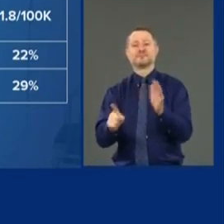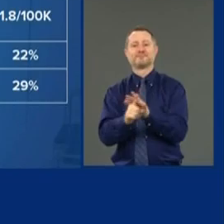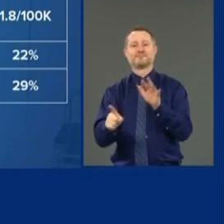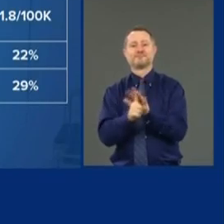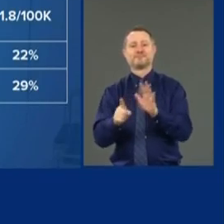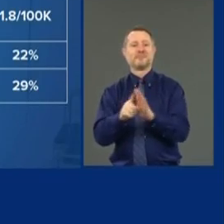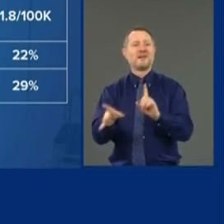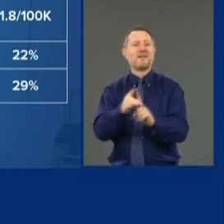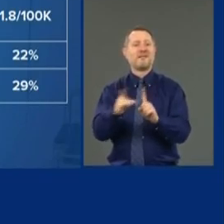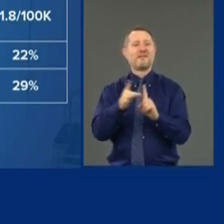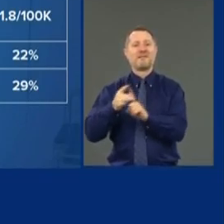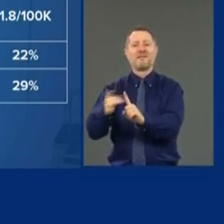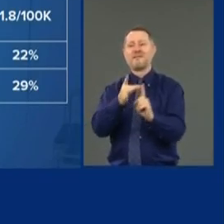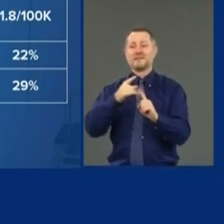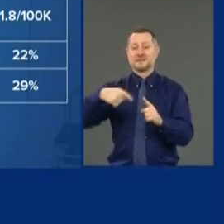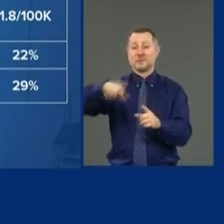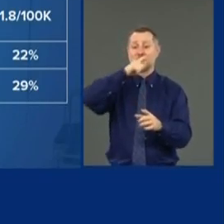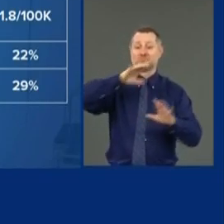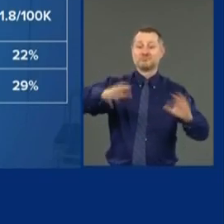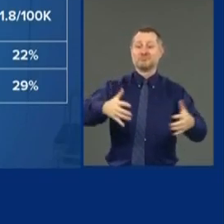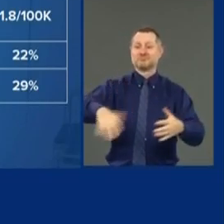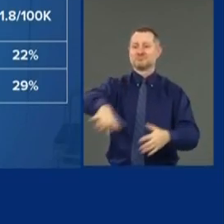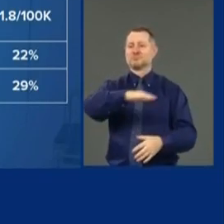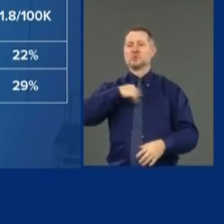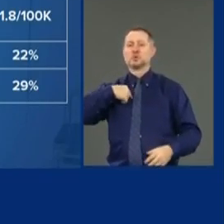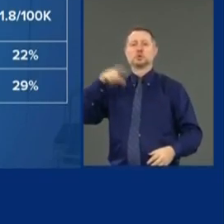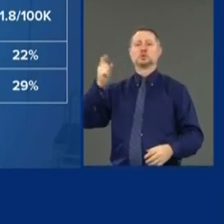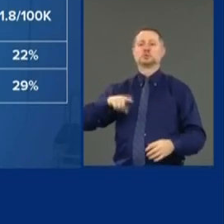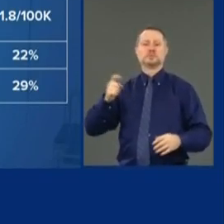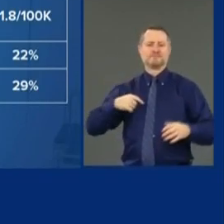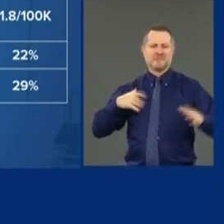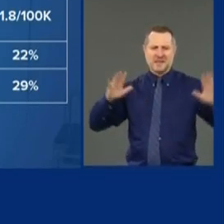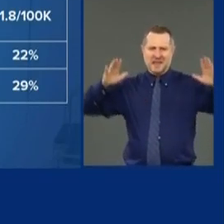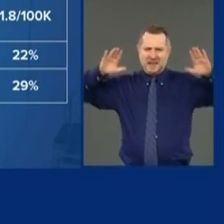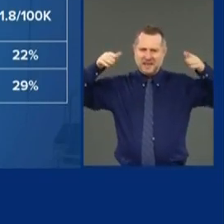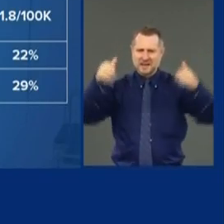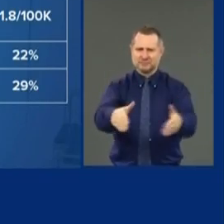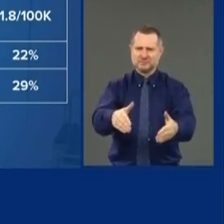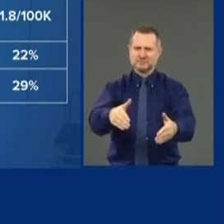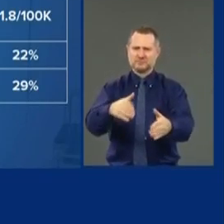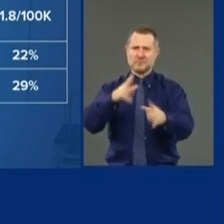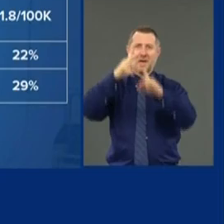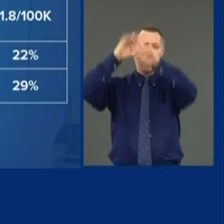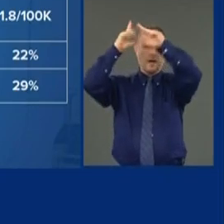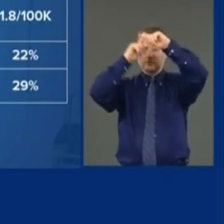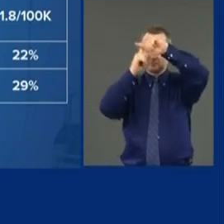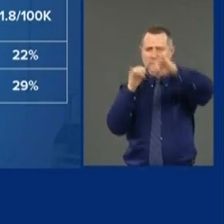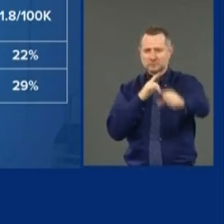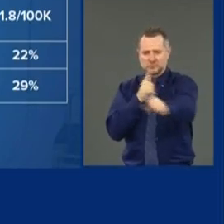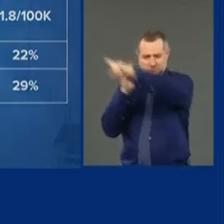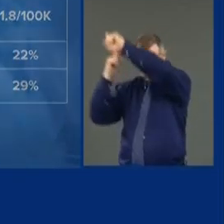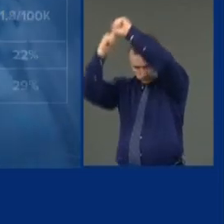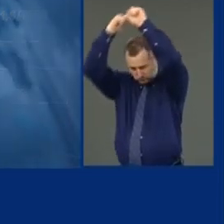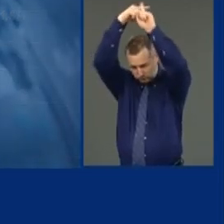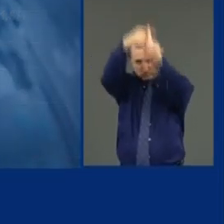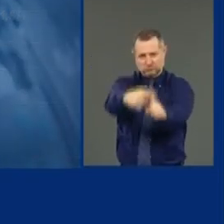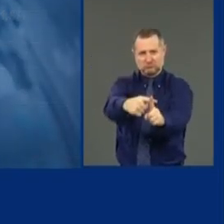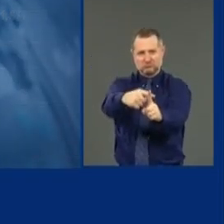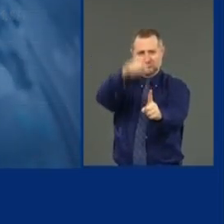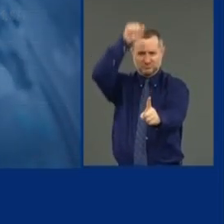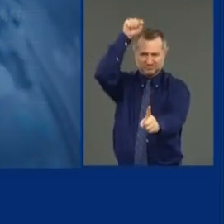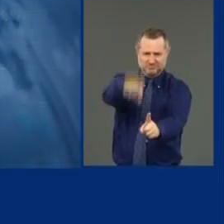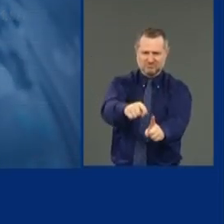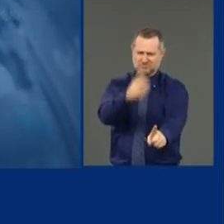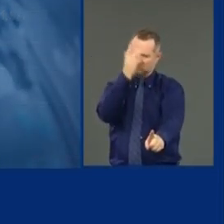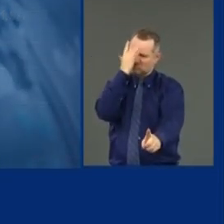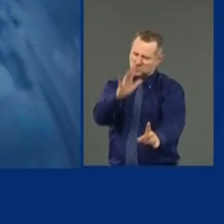these communities. Well, then target those communities, right? That's part of being smart. Get them help and